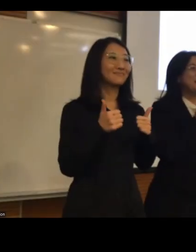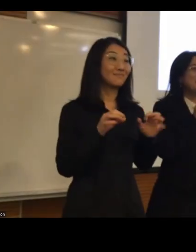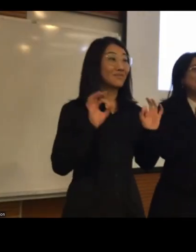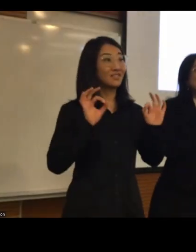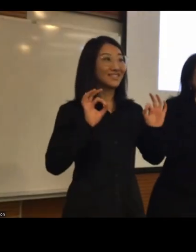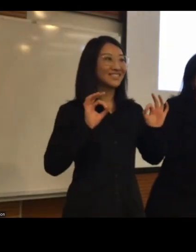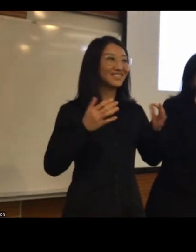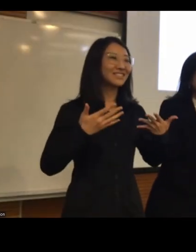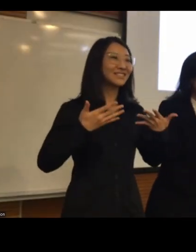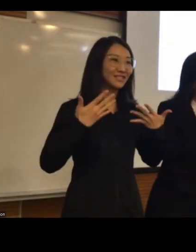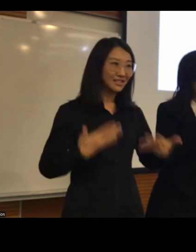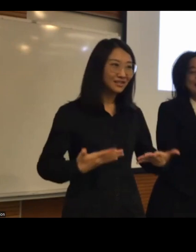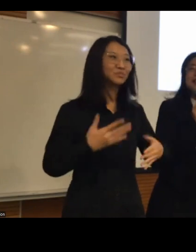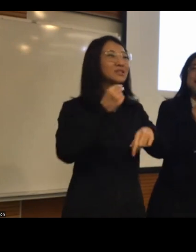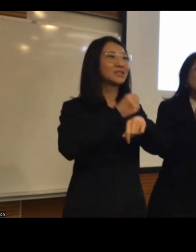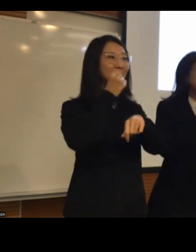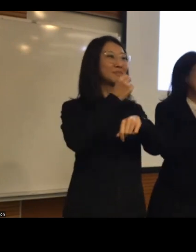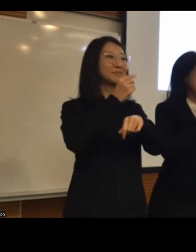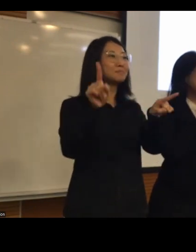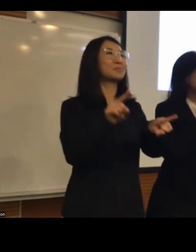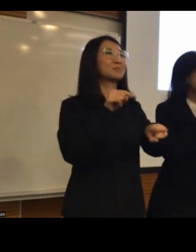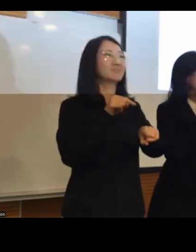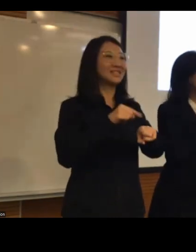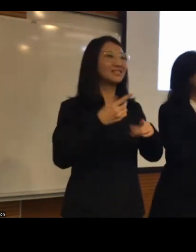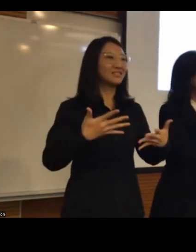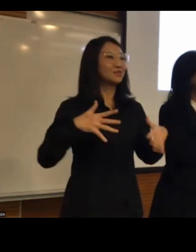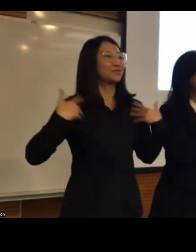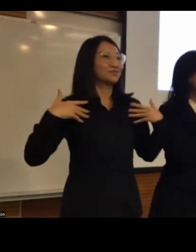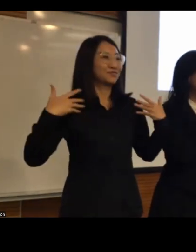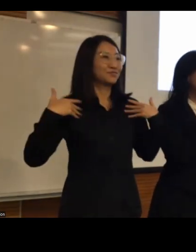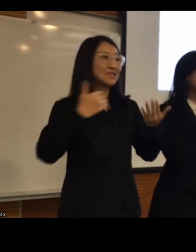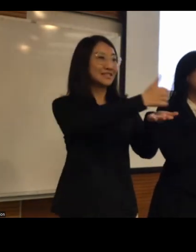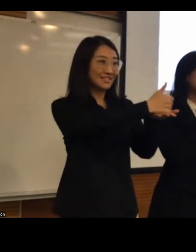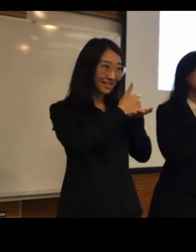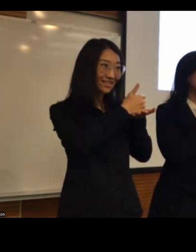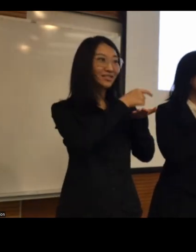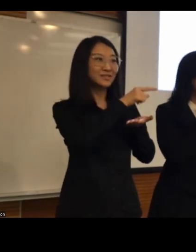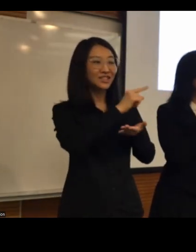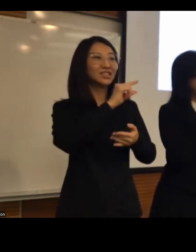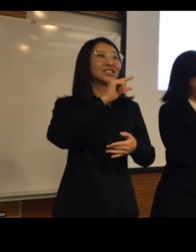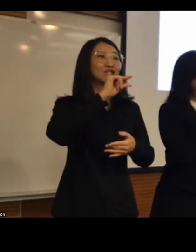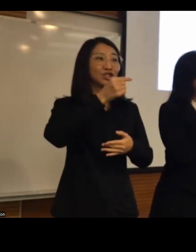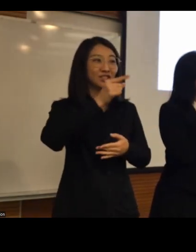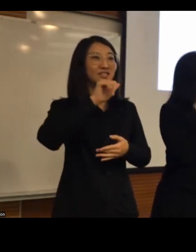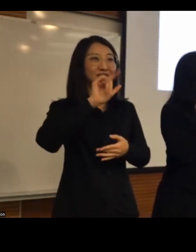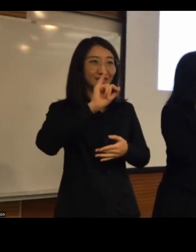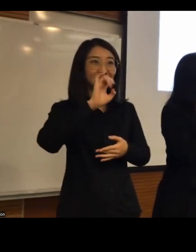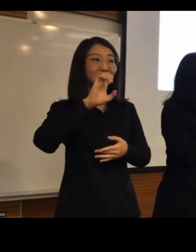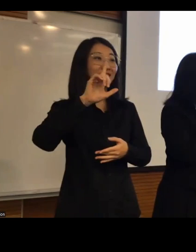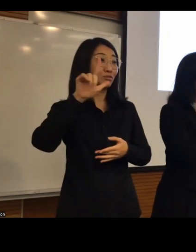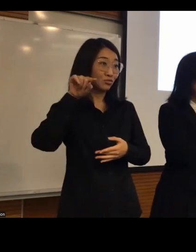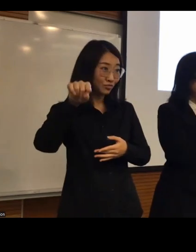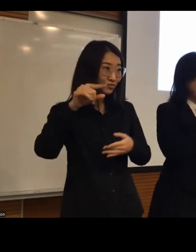Okay, now it's 7 sharp, and we have the pleasure to invite Professor Daniel Gile,